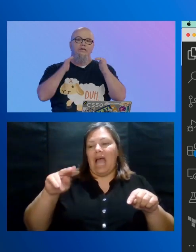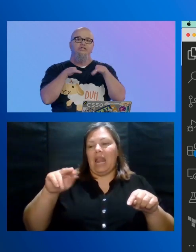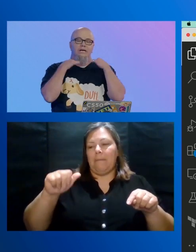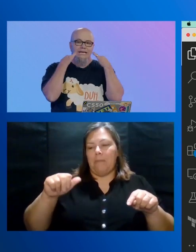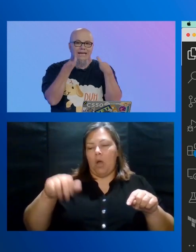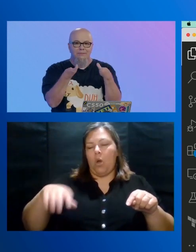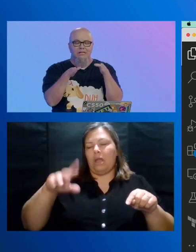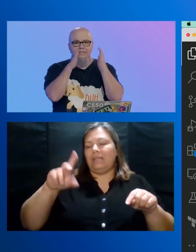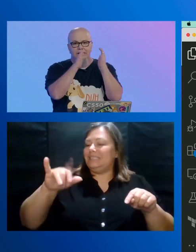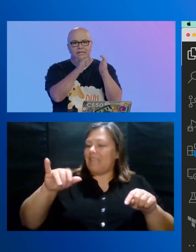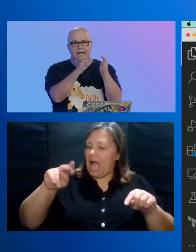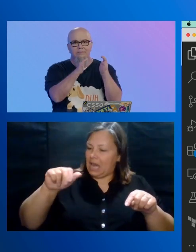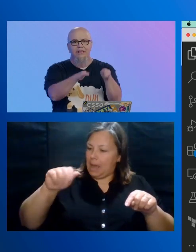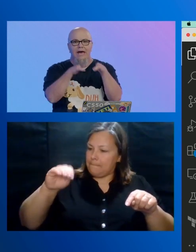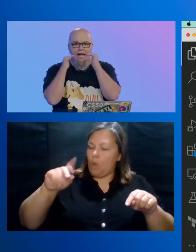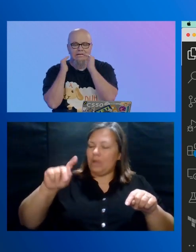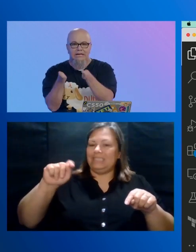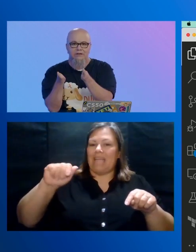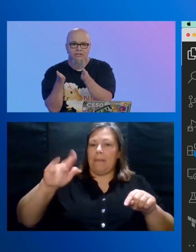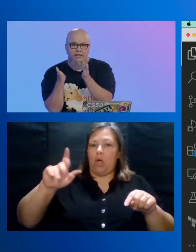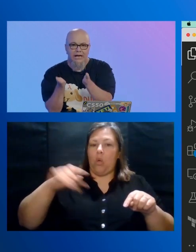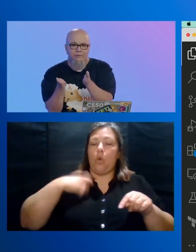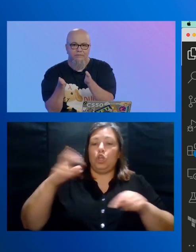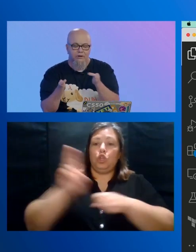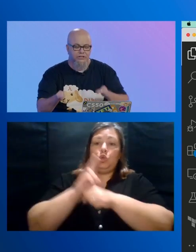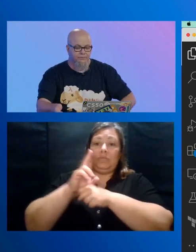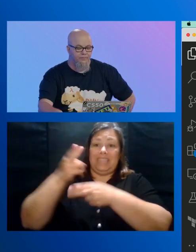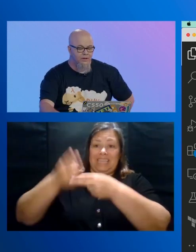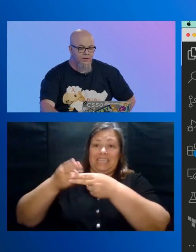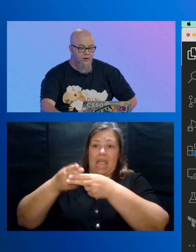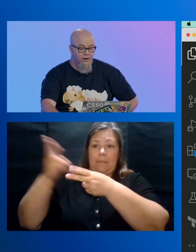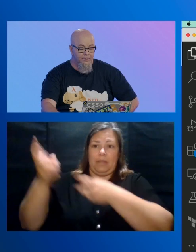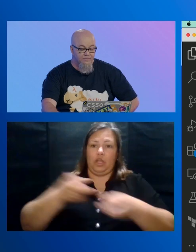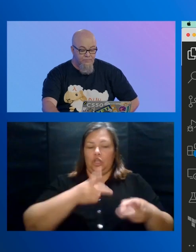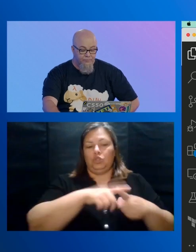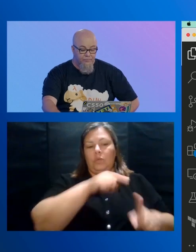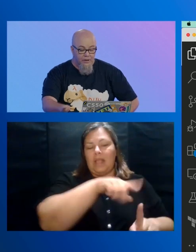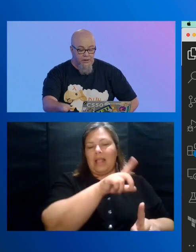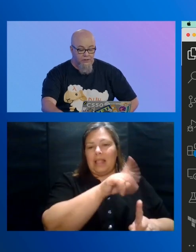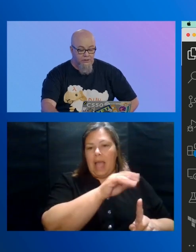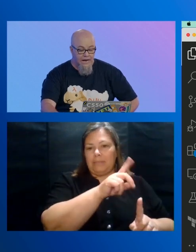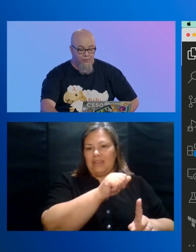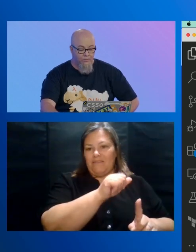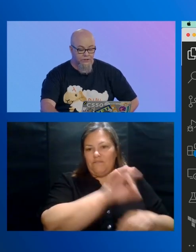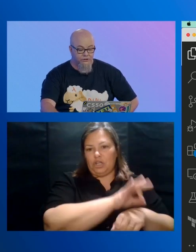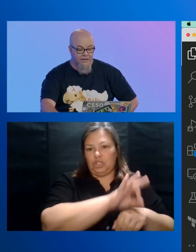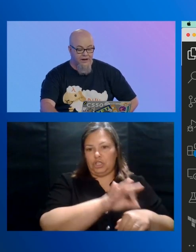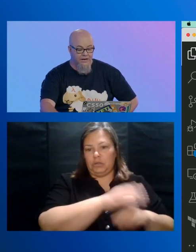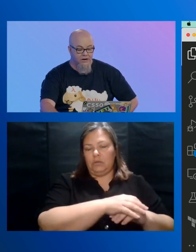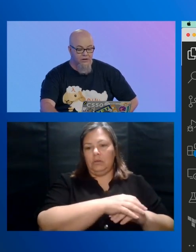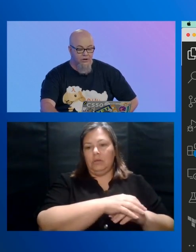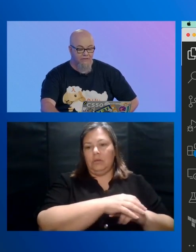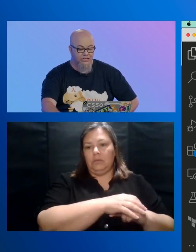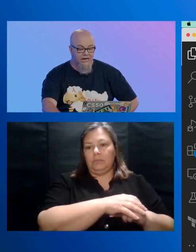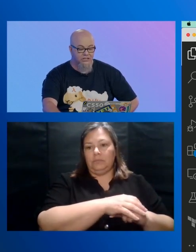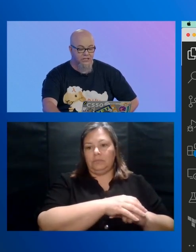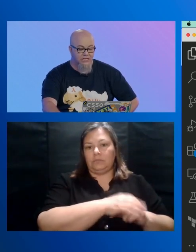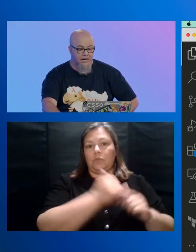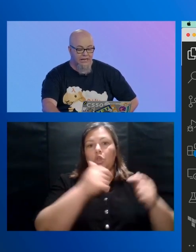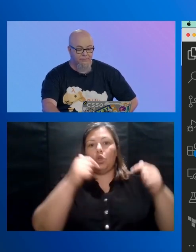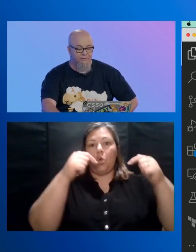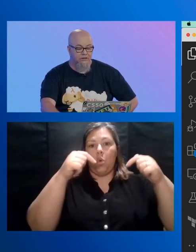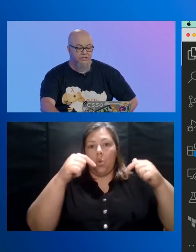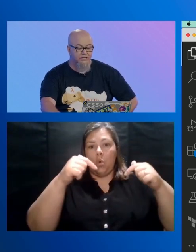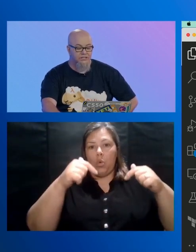so I want to dynamically take the name of that and give it to the Lambda function, right? Now, let's go down here. I've changed